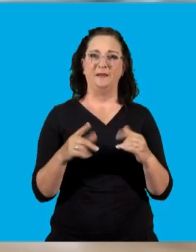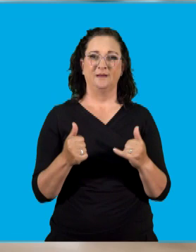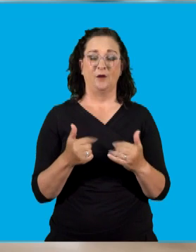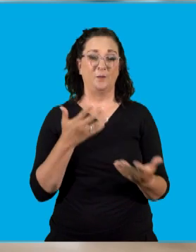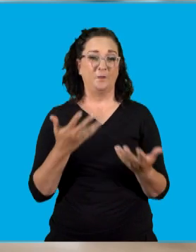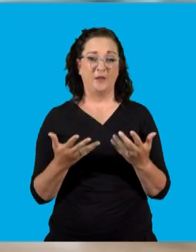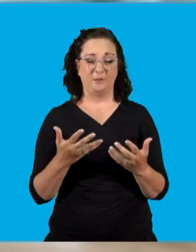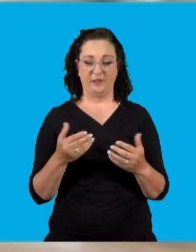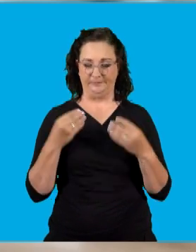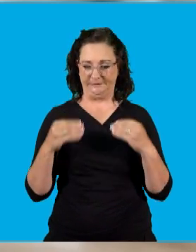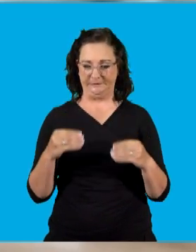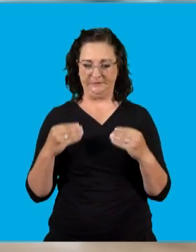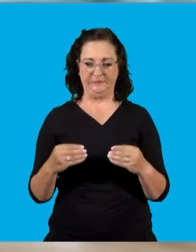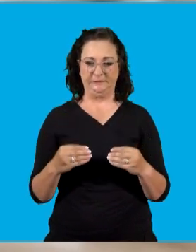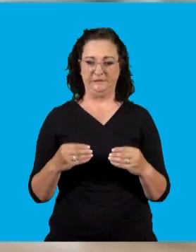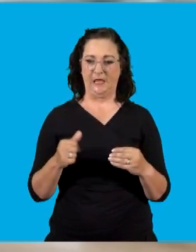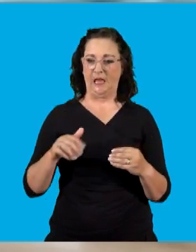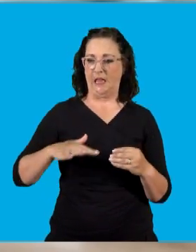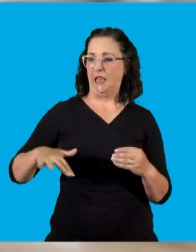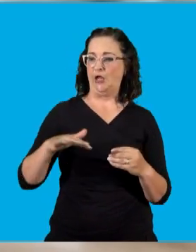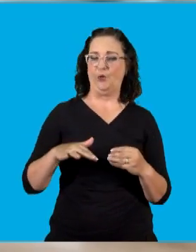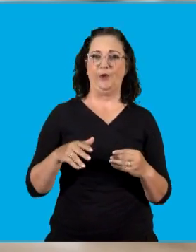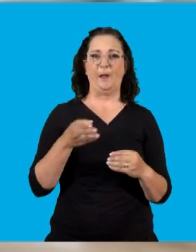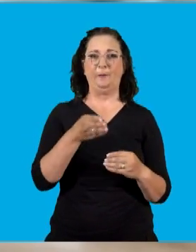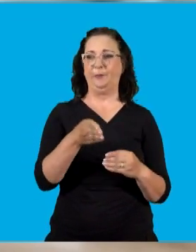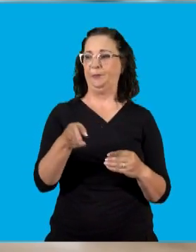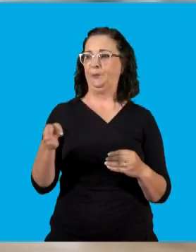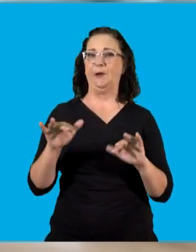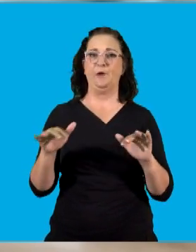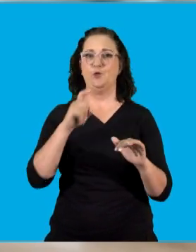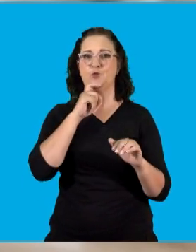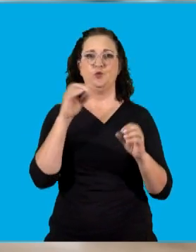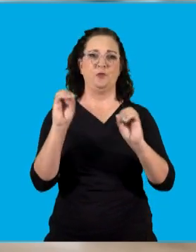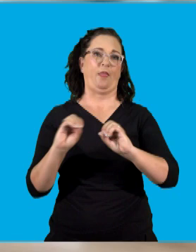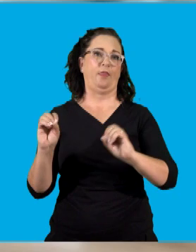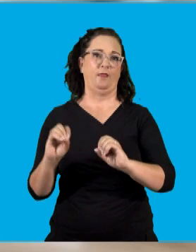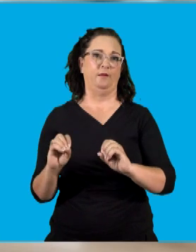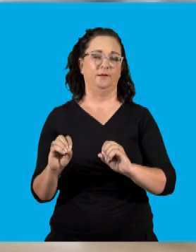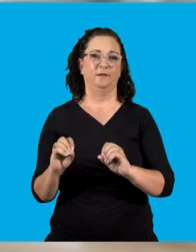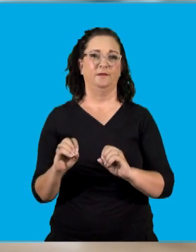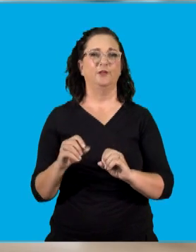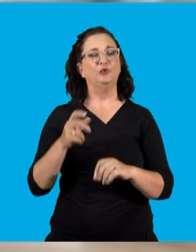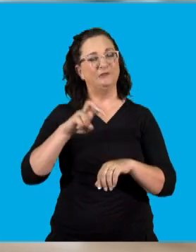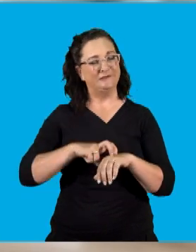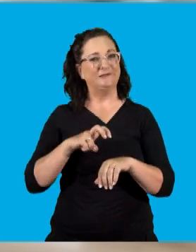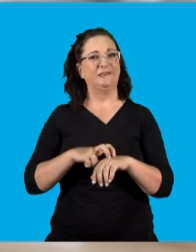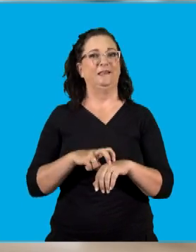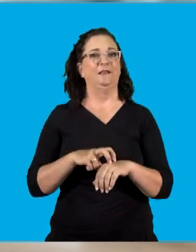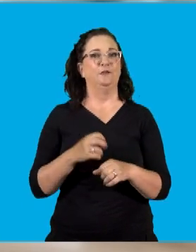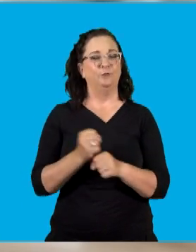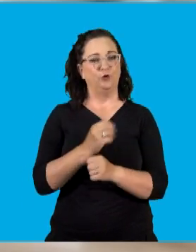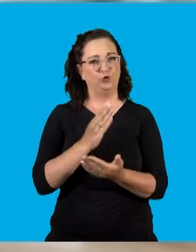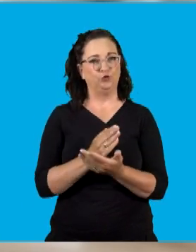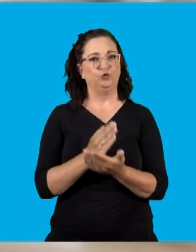you don't even employ people from that particular community. If you do so, it will simply means that you are not